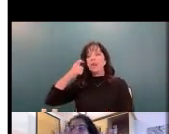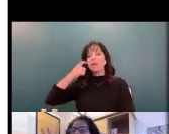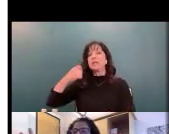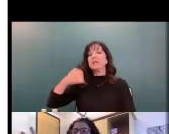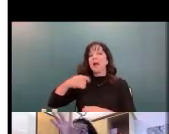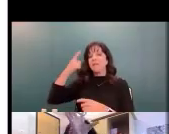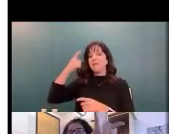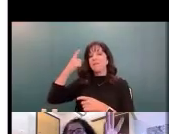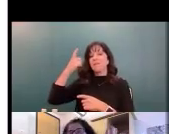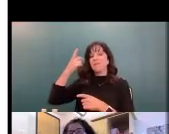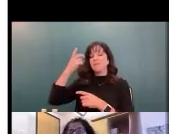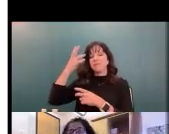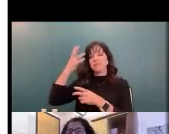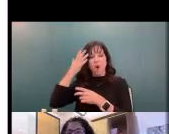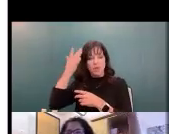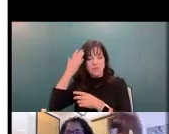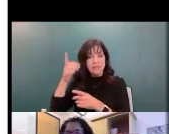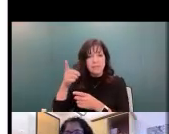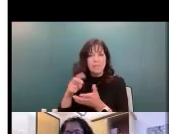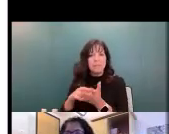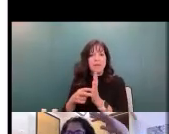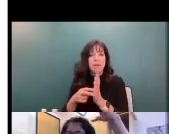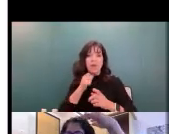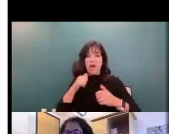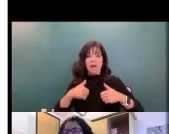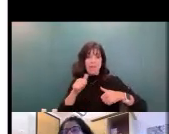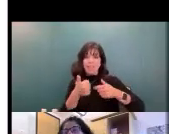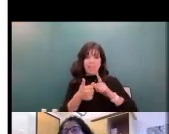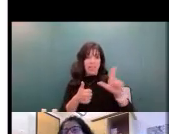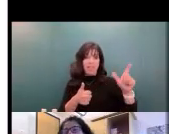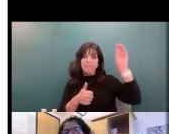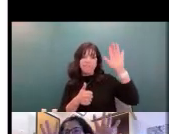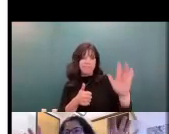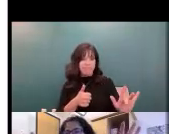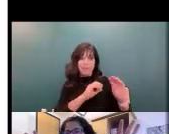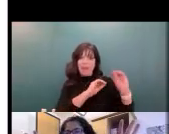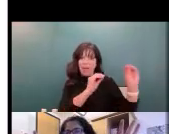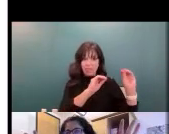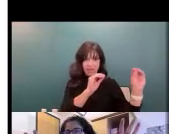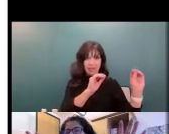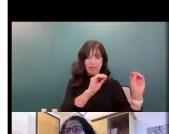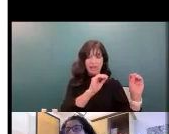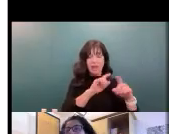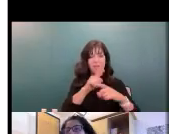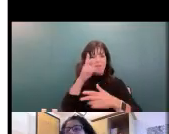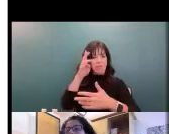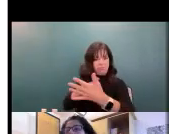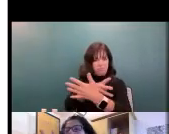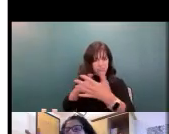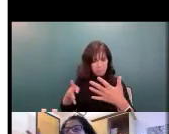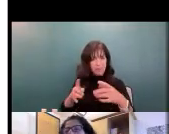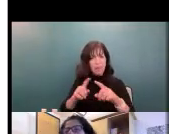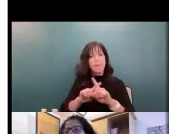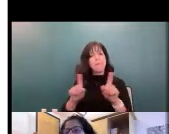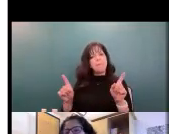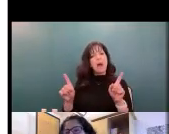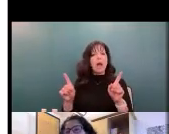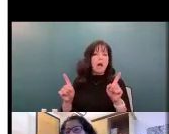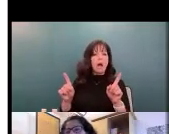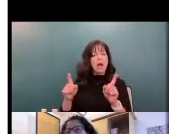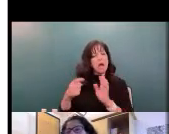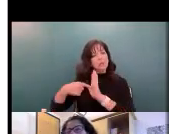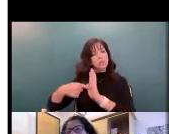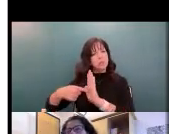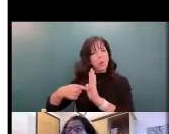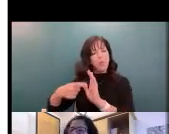autism. So the child doesn't have anything on the left side of this table, but there is an indication